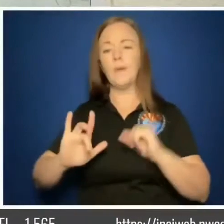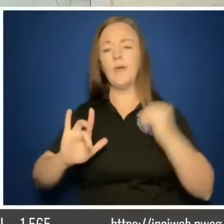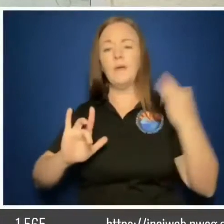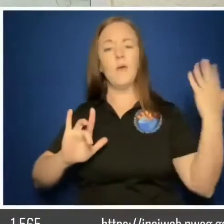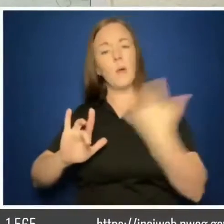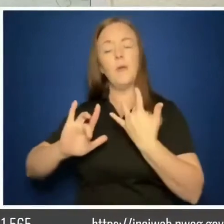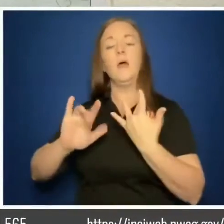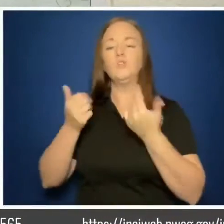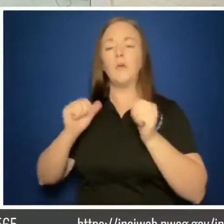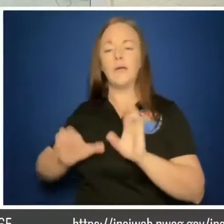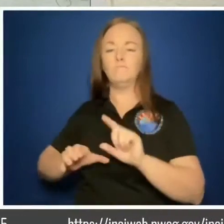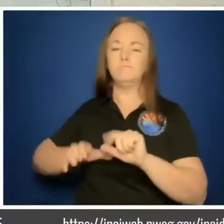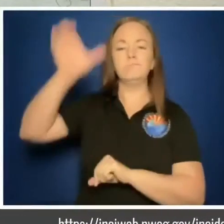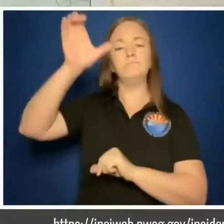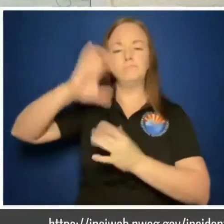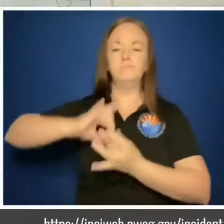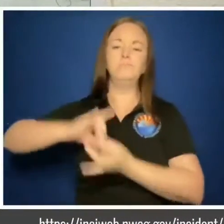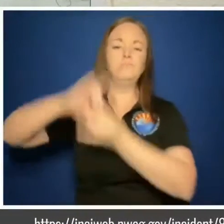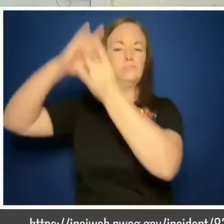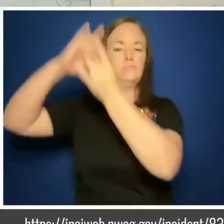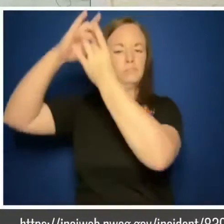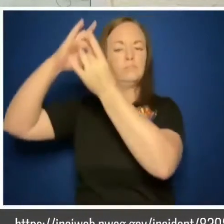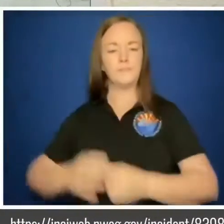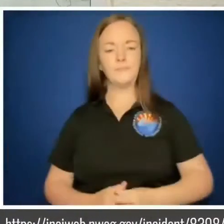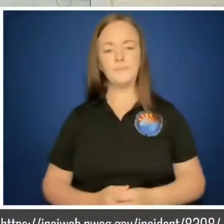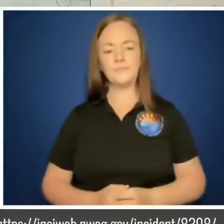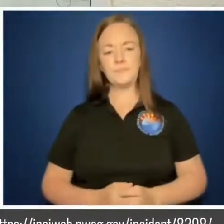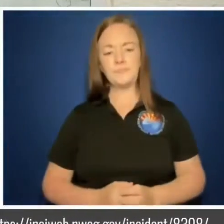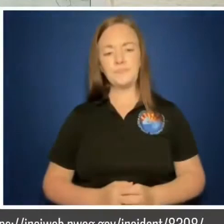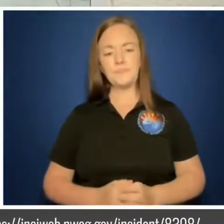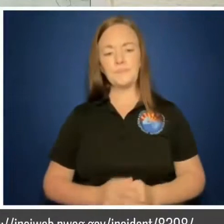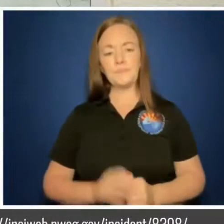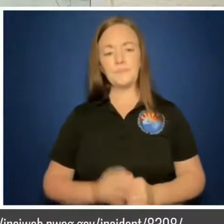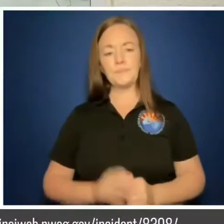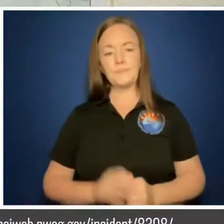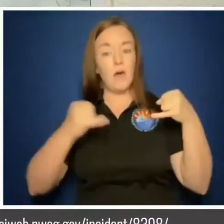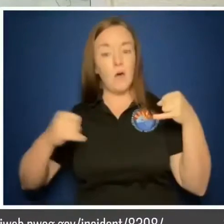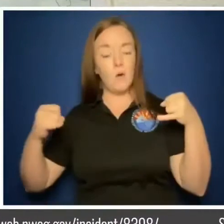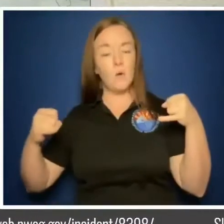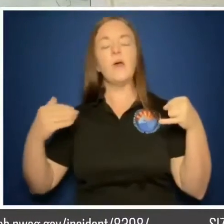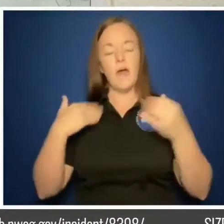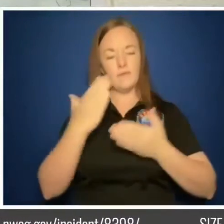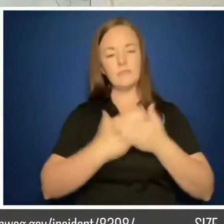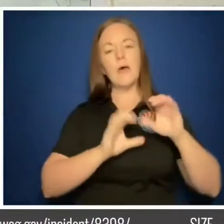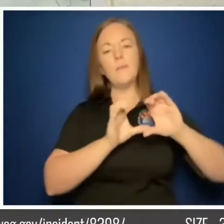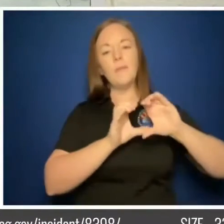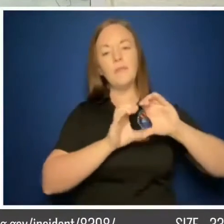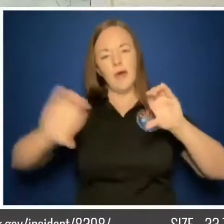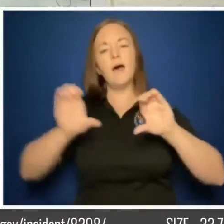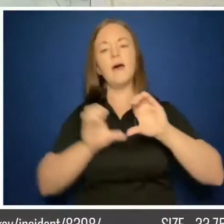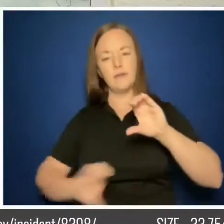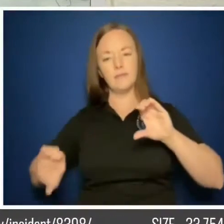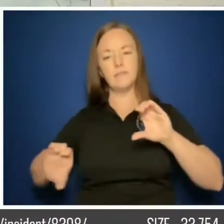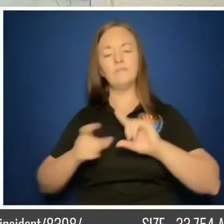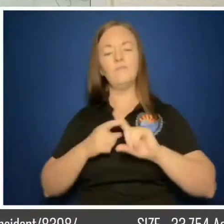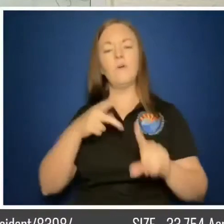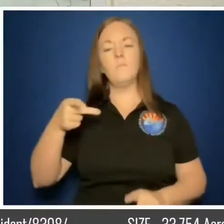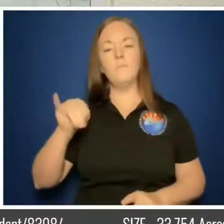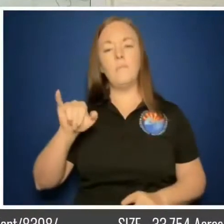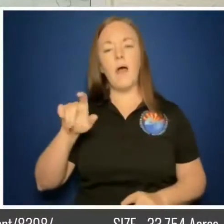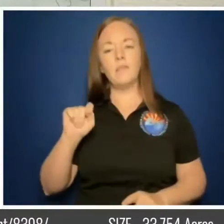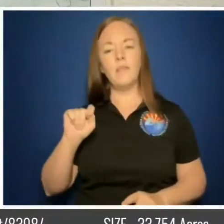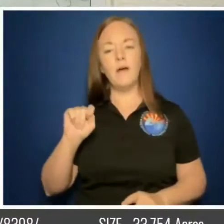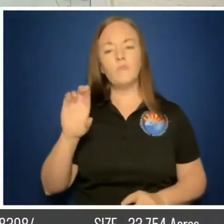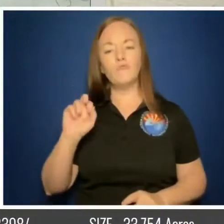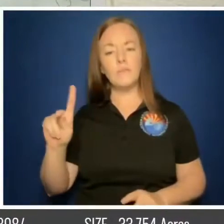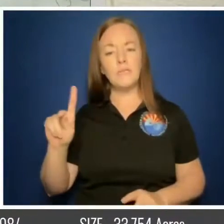end. As you come around the bottom end of the fire here, we have some indirect lines that are proposed coming out of Pilot Creek. As we come out of